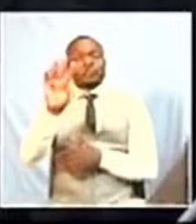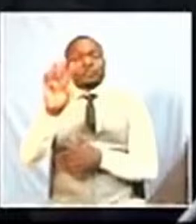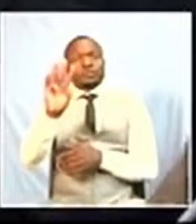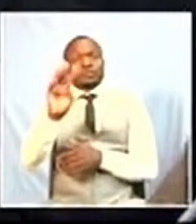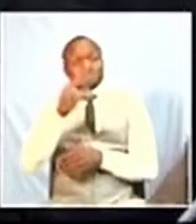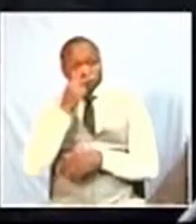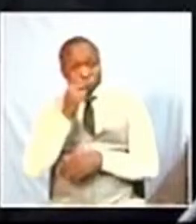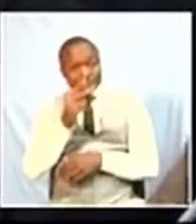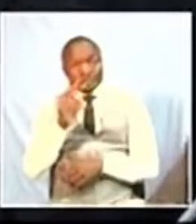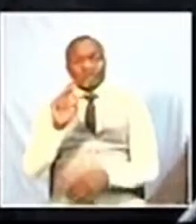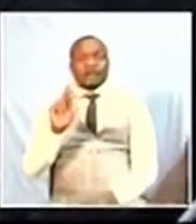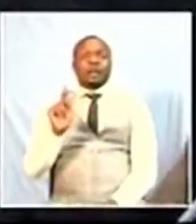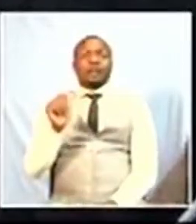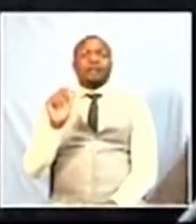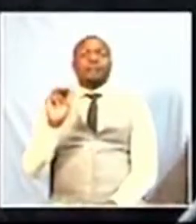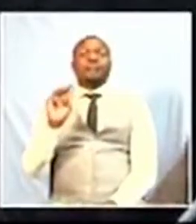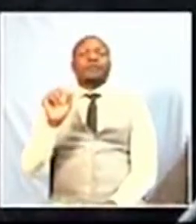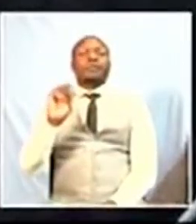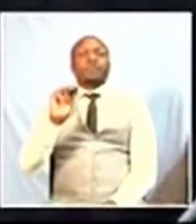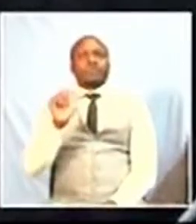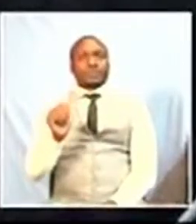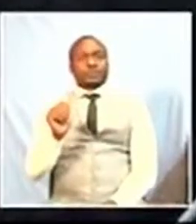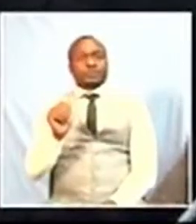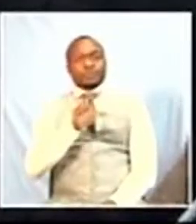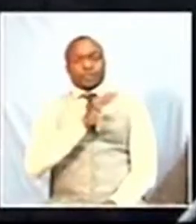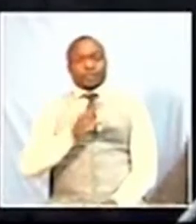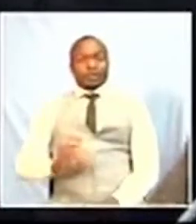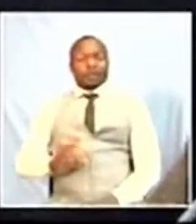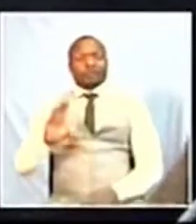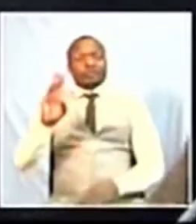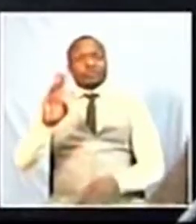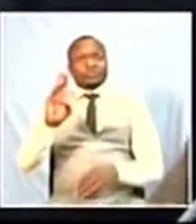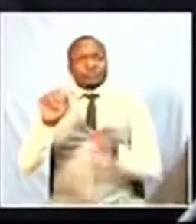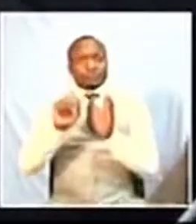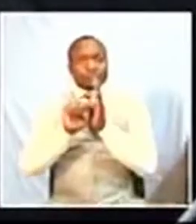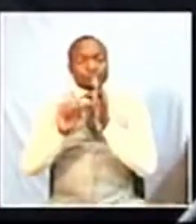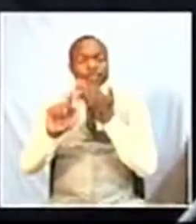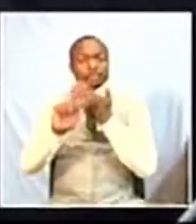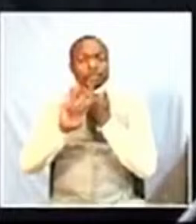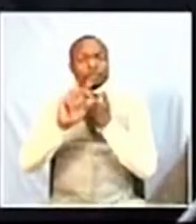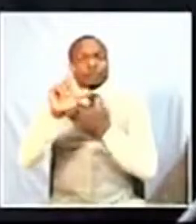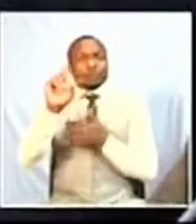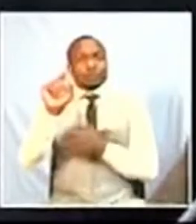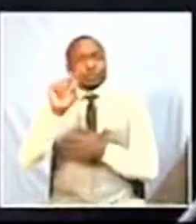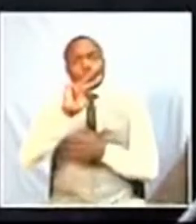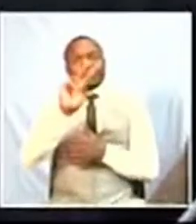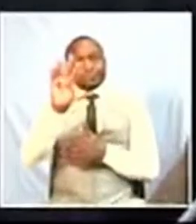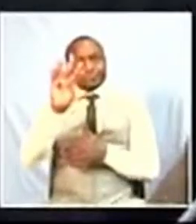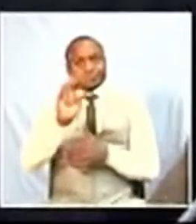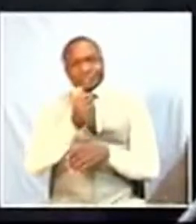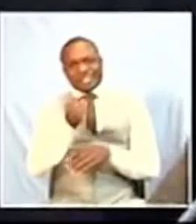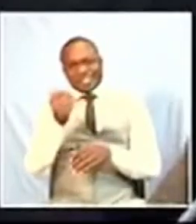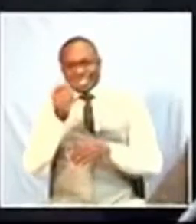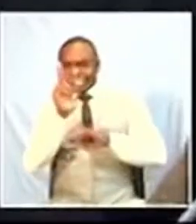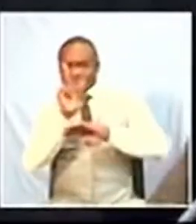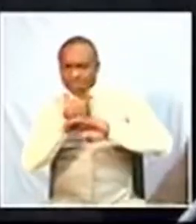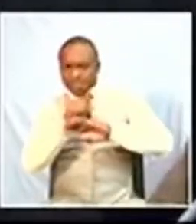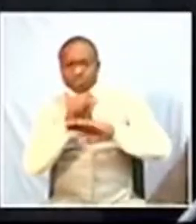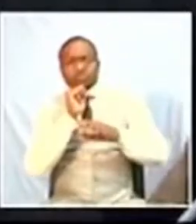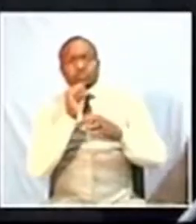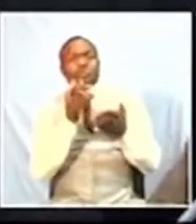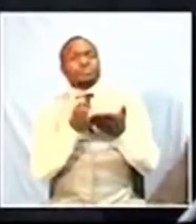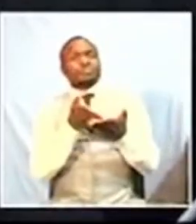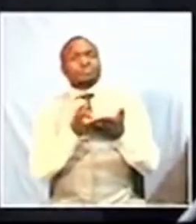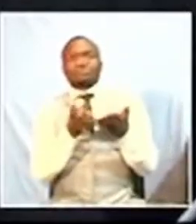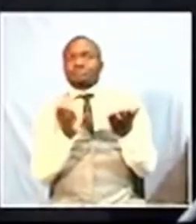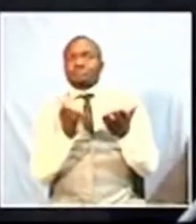Trading, the 6 August 2024. There's just another project which is not on this